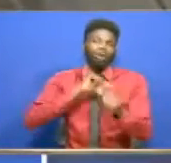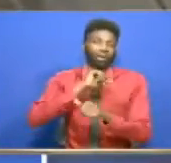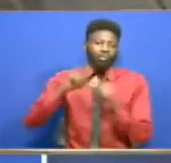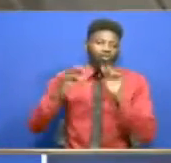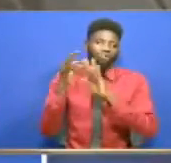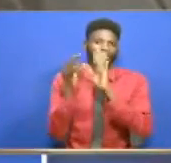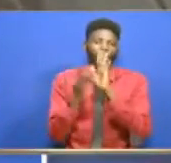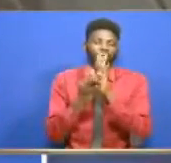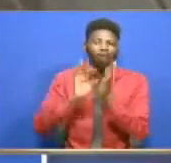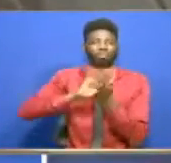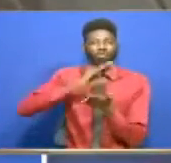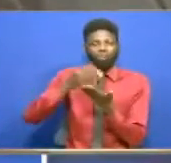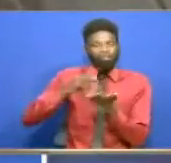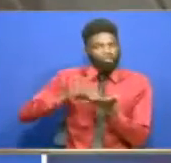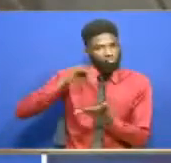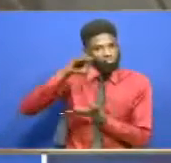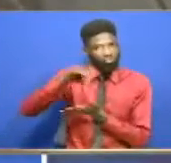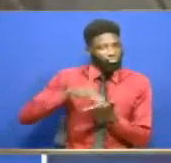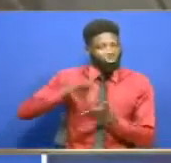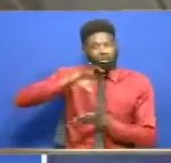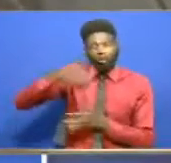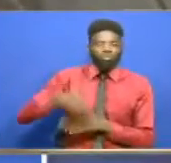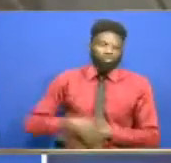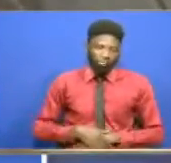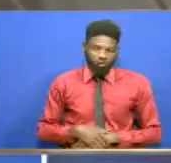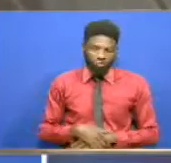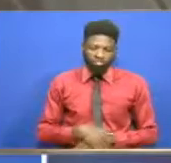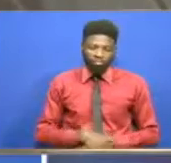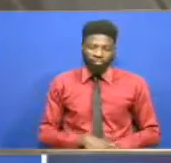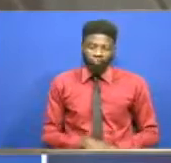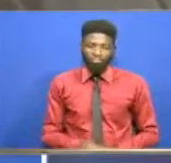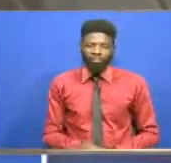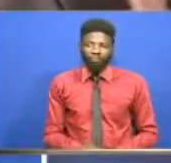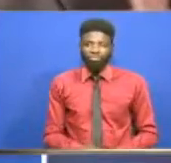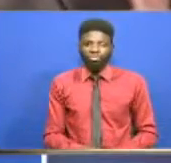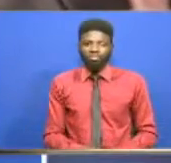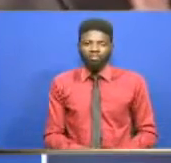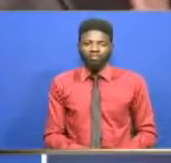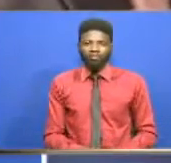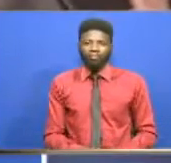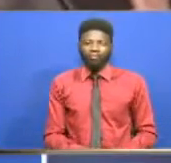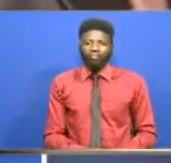bilioni 316 kwa serikali za kaunti.